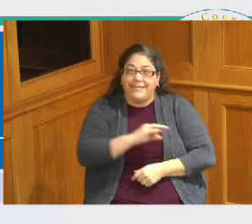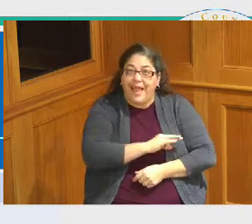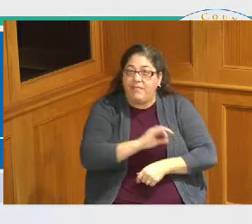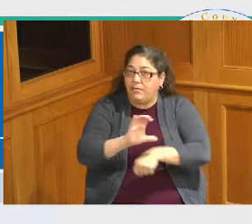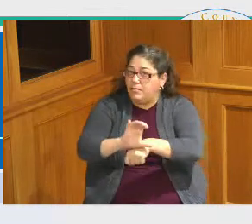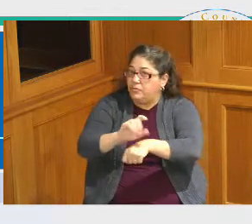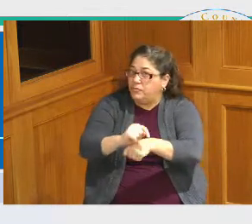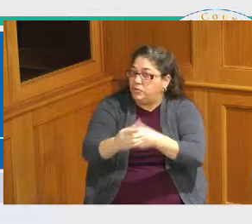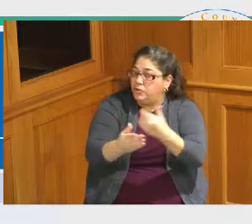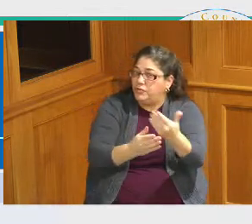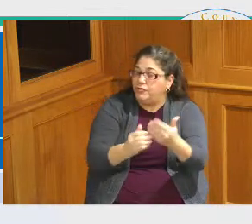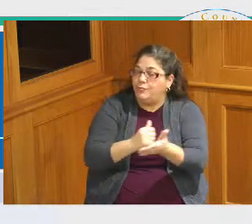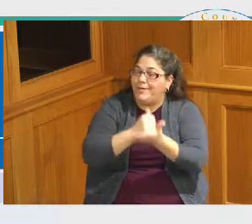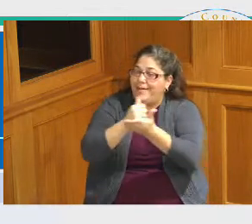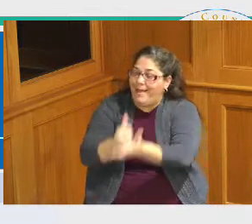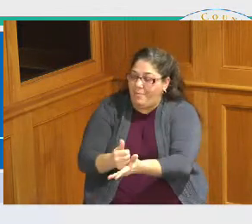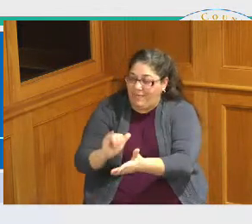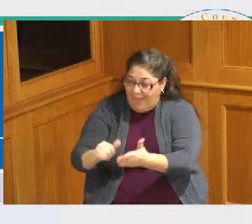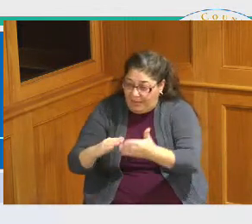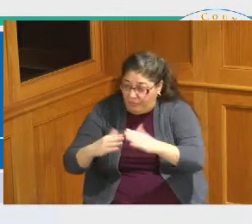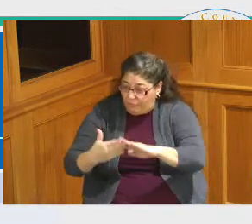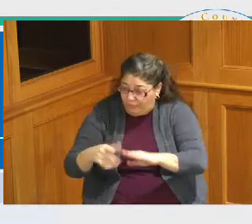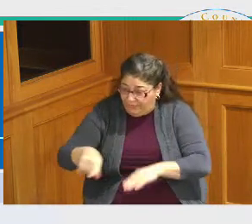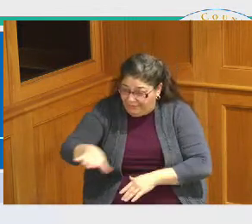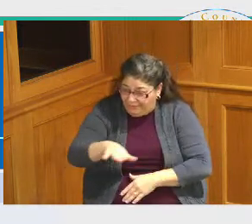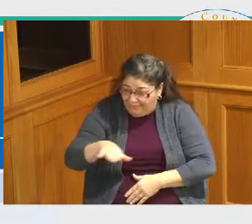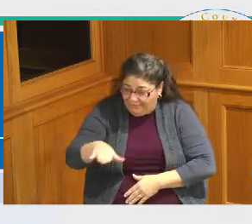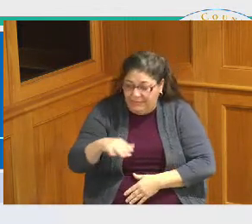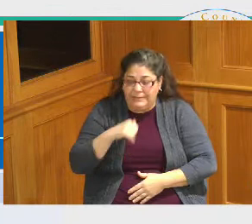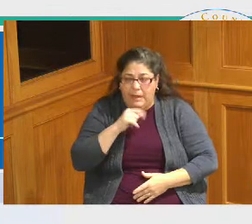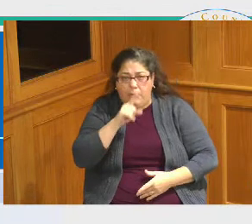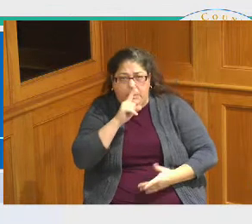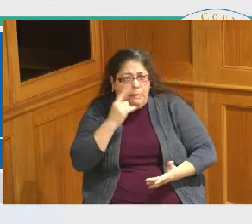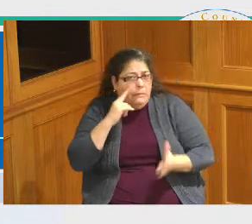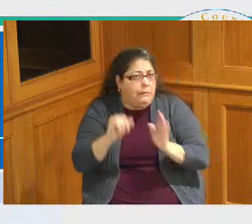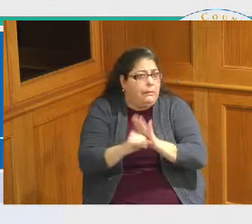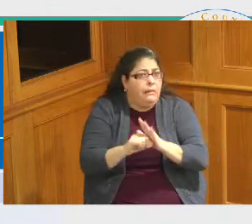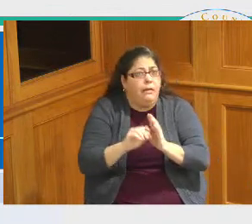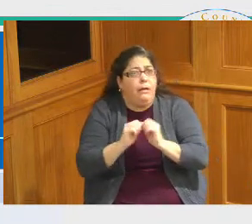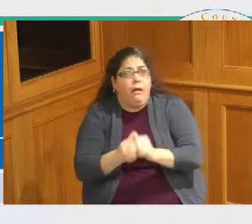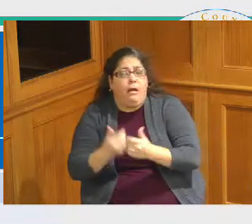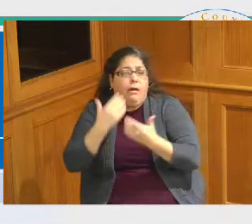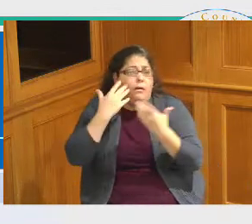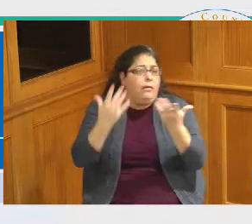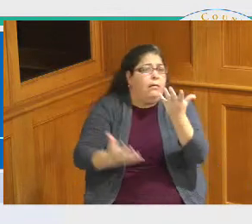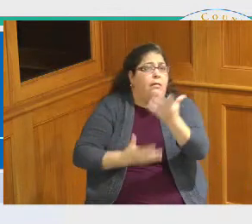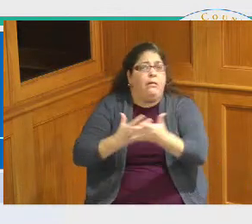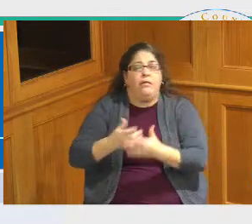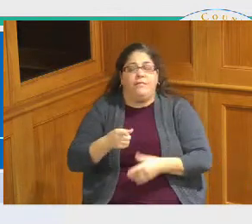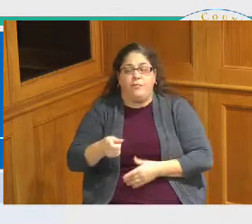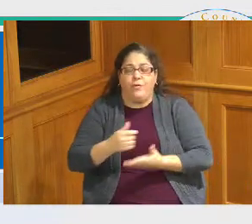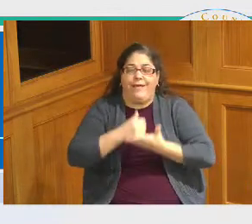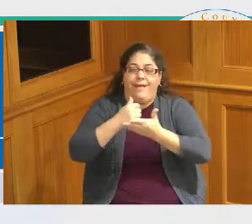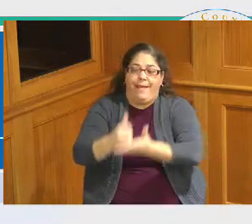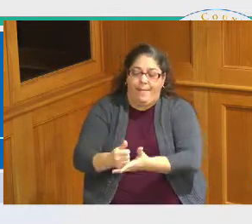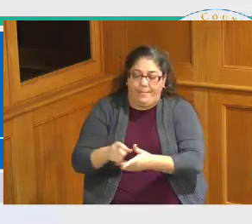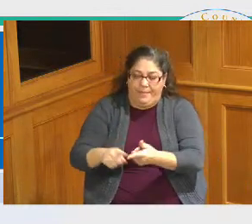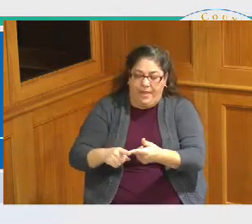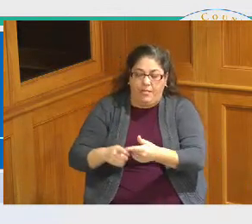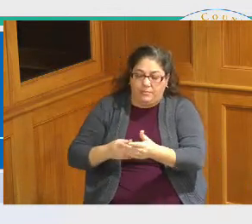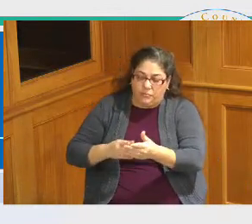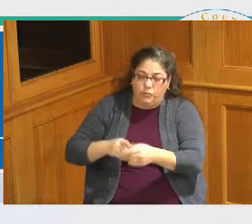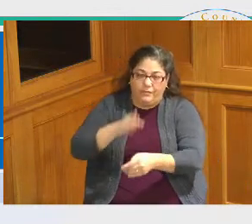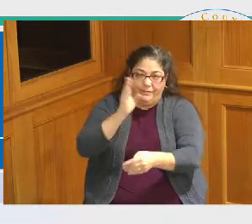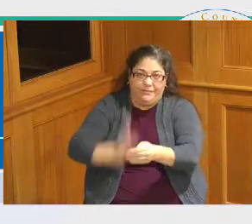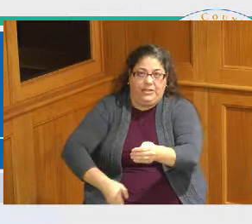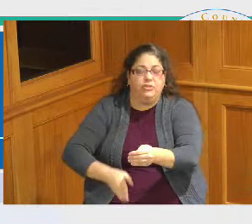to really help a community that doesn't have the capacity to identify projects and to help the community see those projects through.